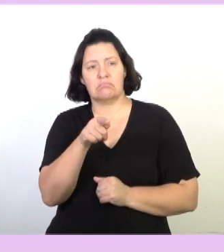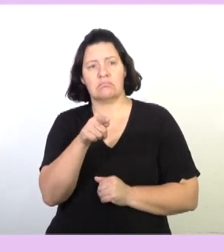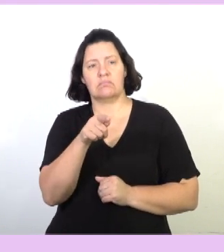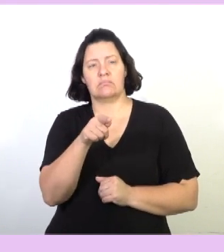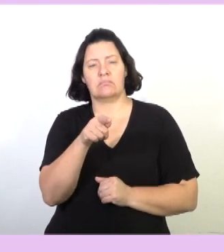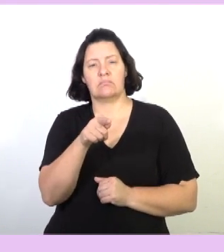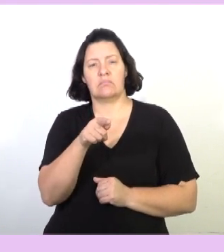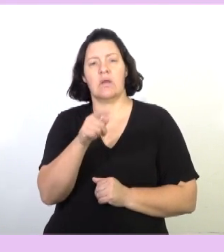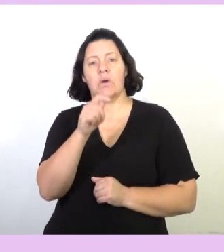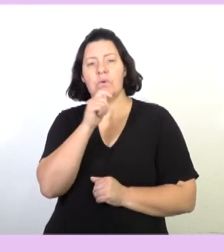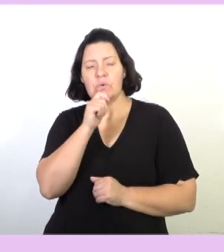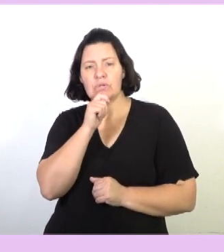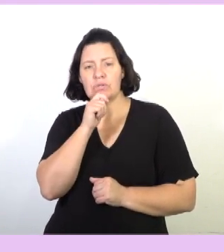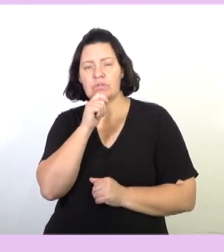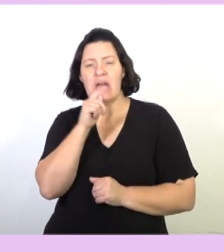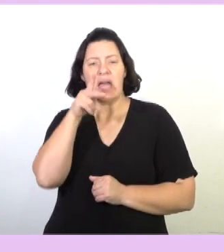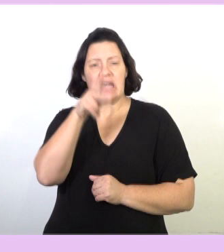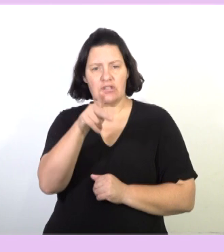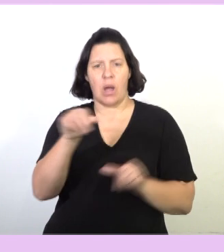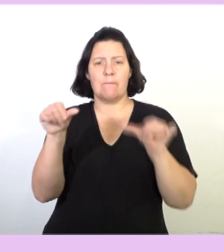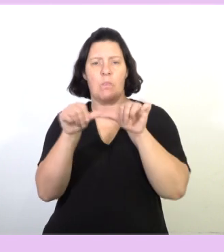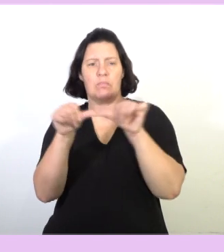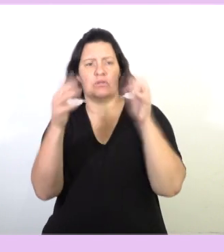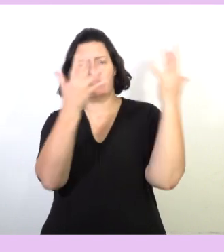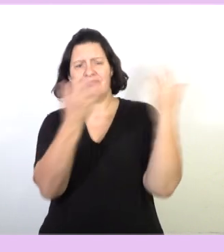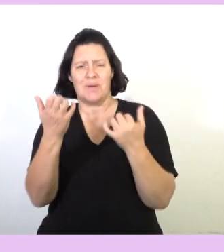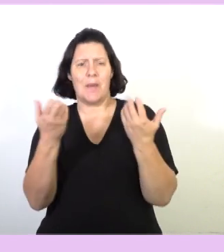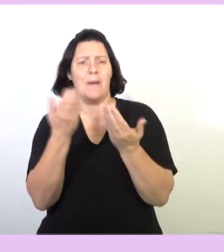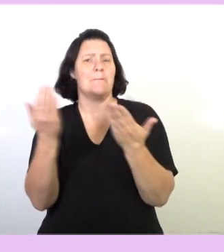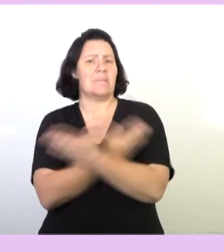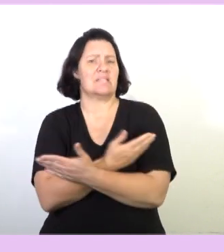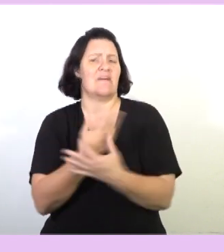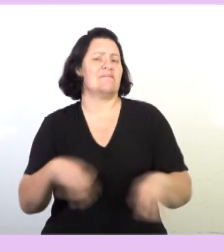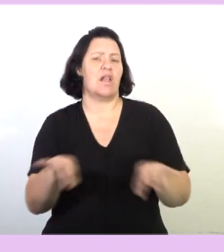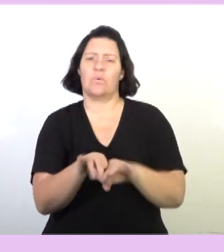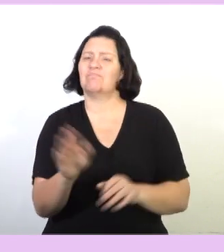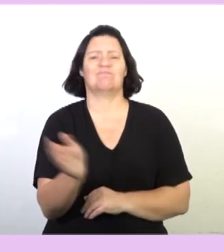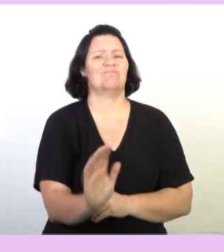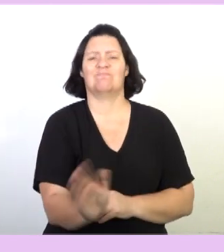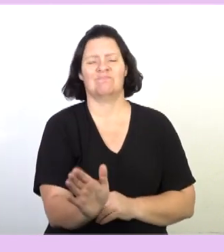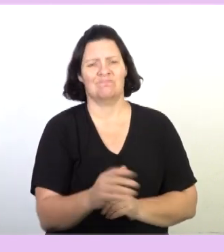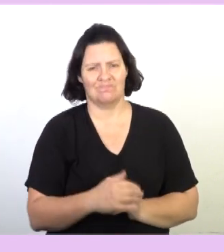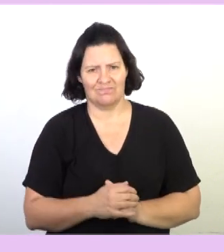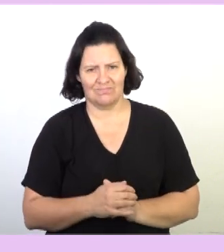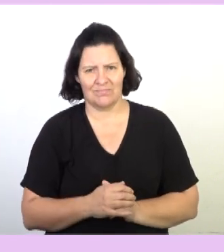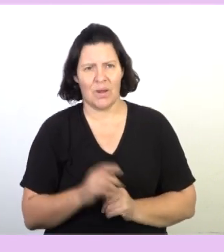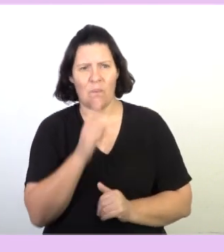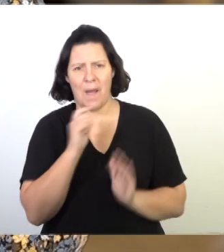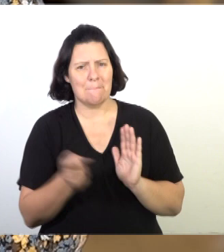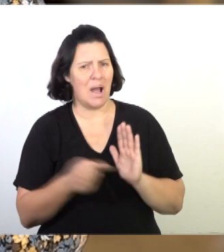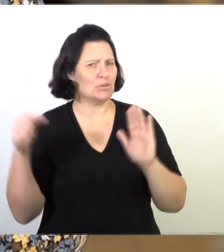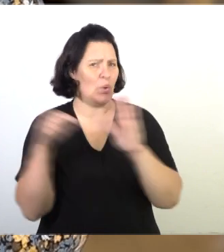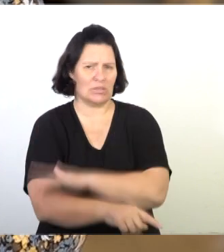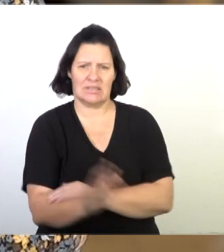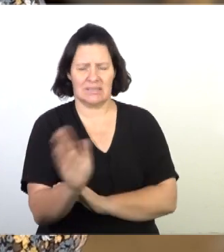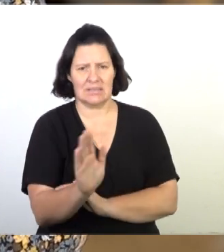always use ratio and proportion method to calculate the missing value, and that always costs you